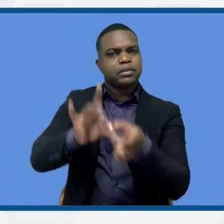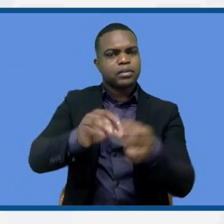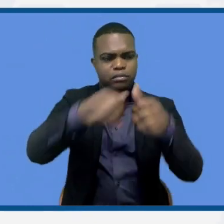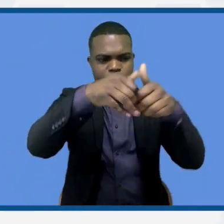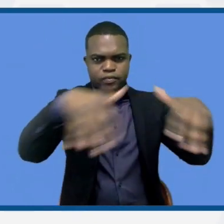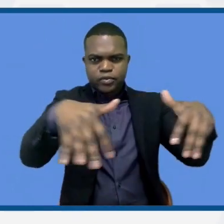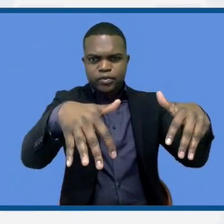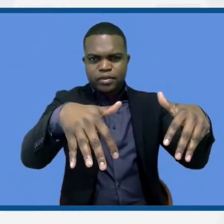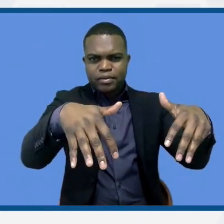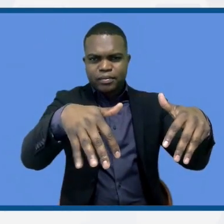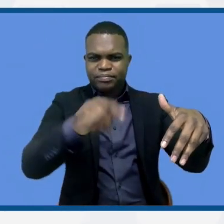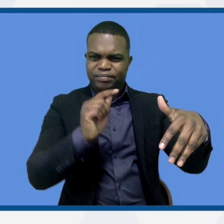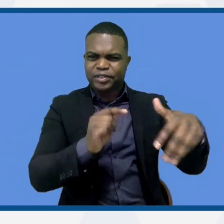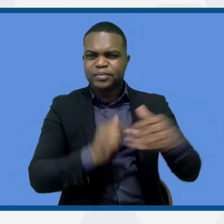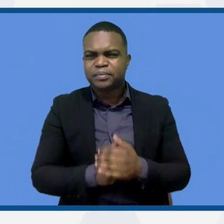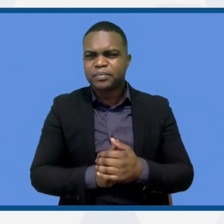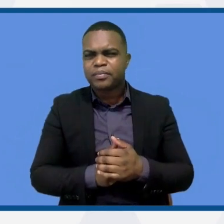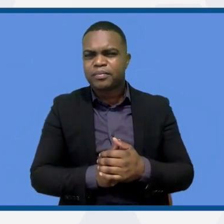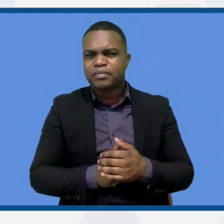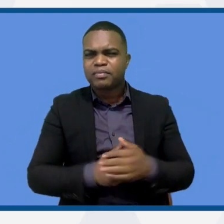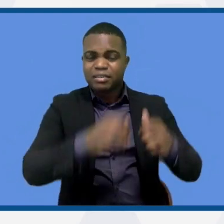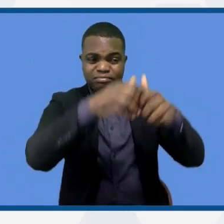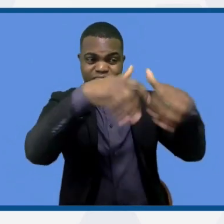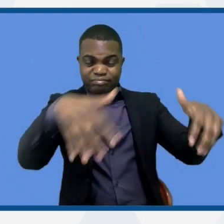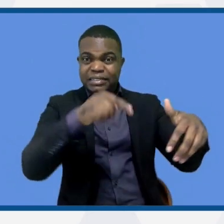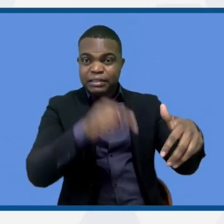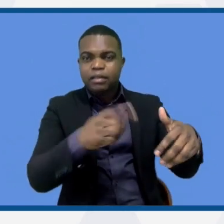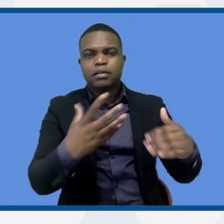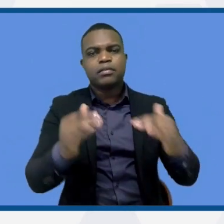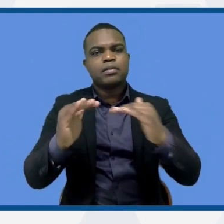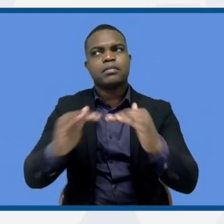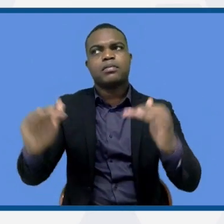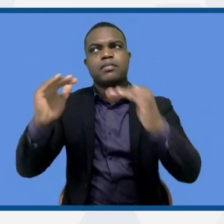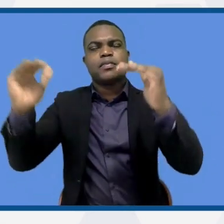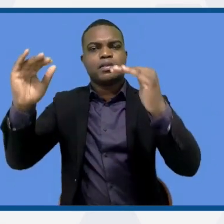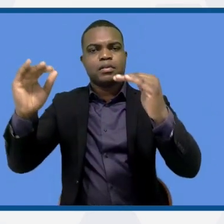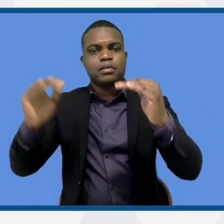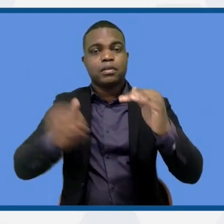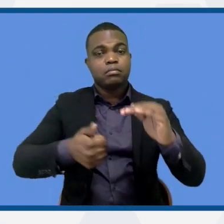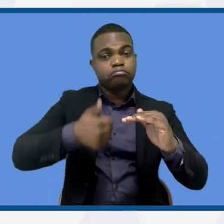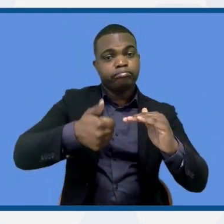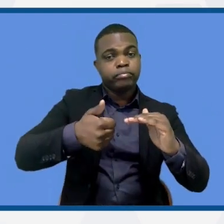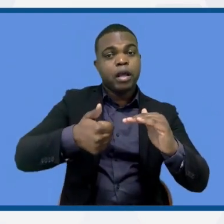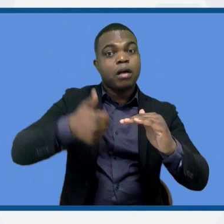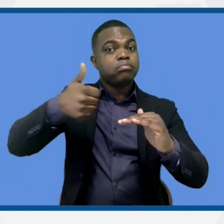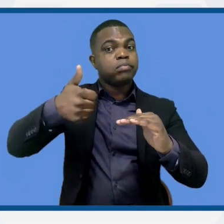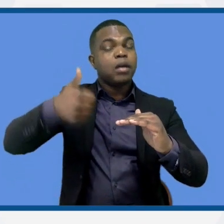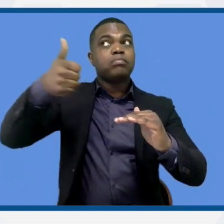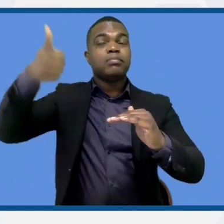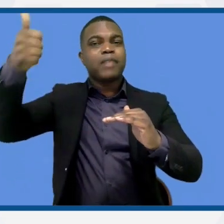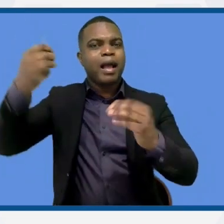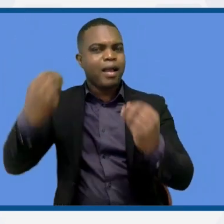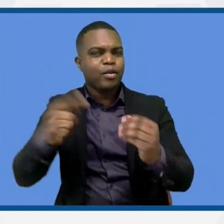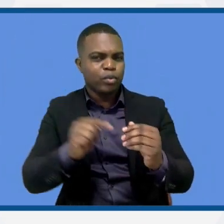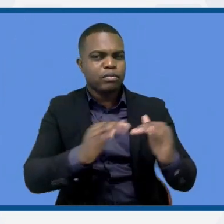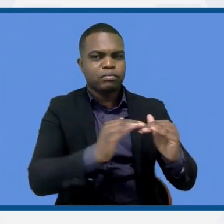events. And the drop of that performance depends on the ability to absorb the impact of the